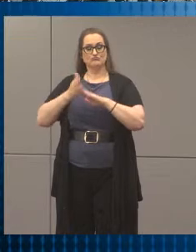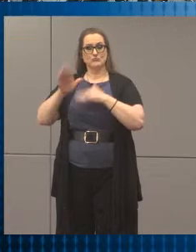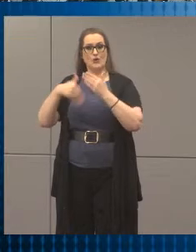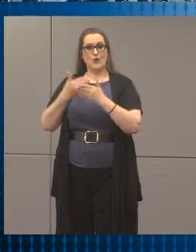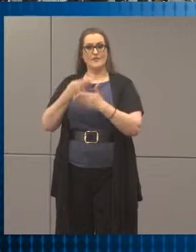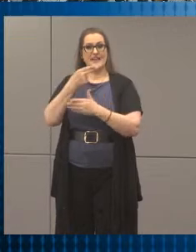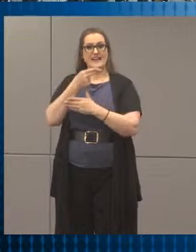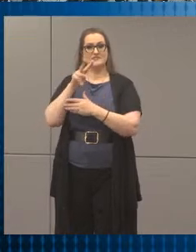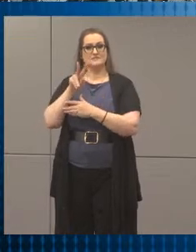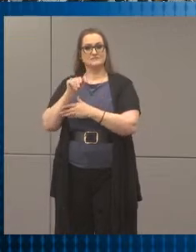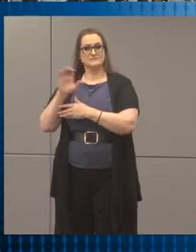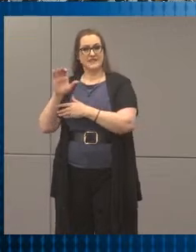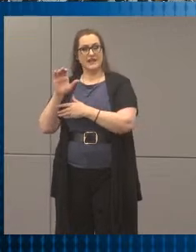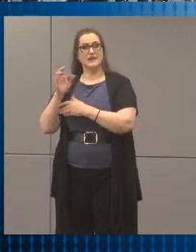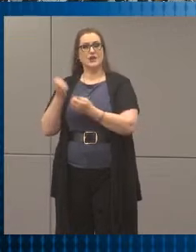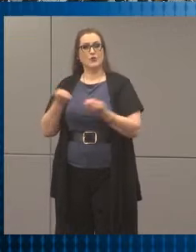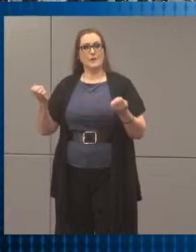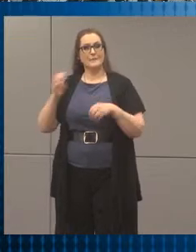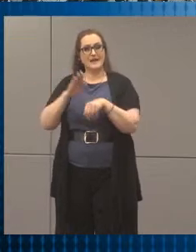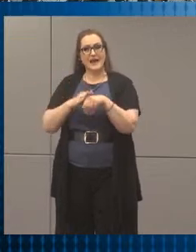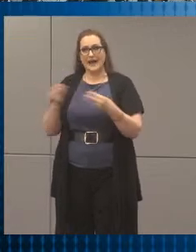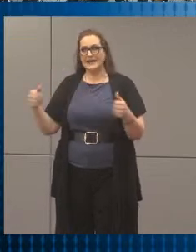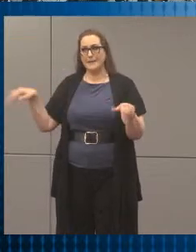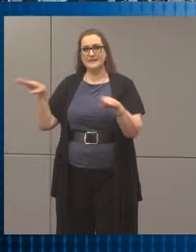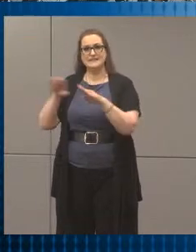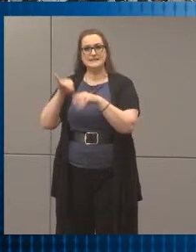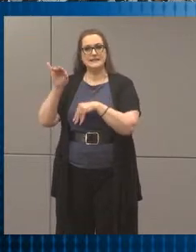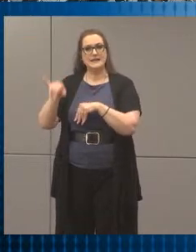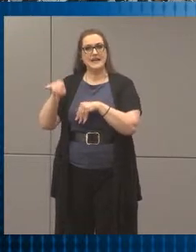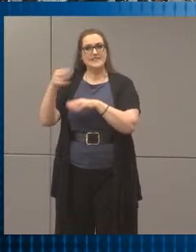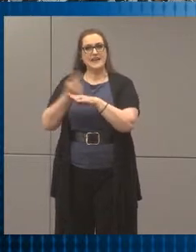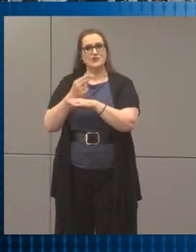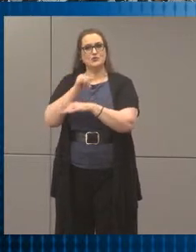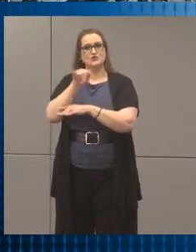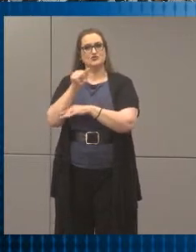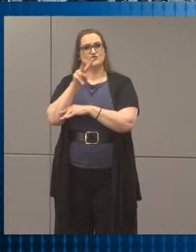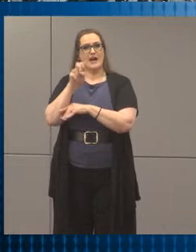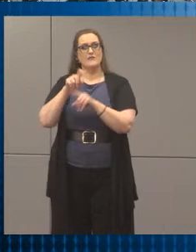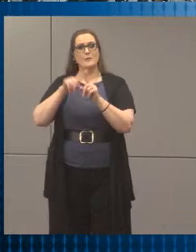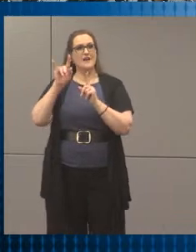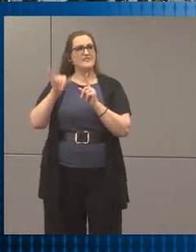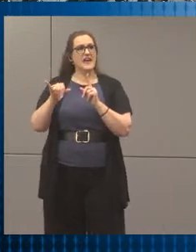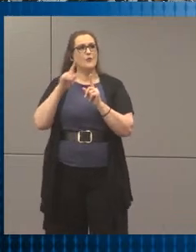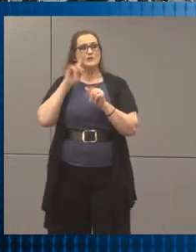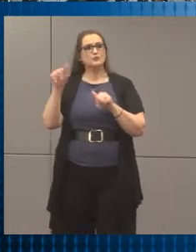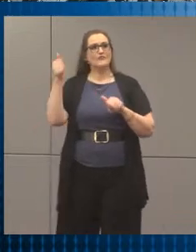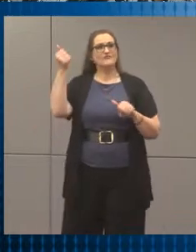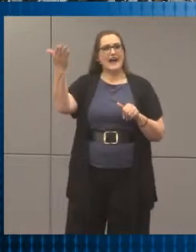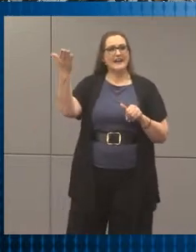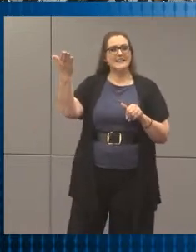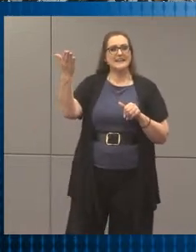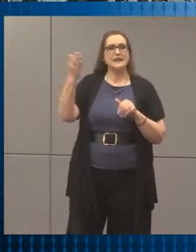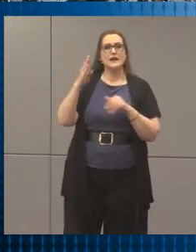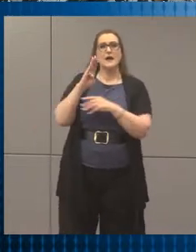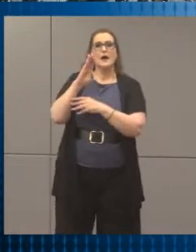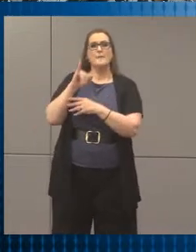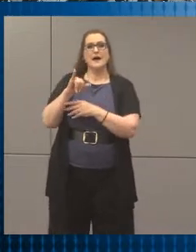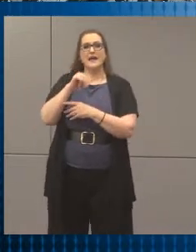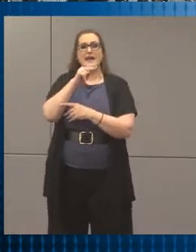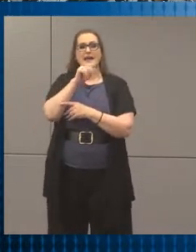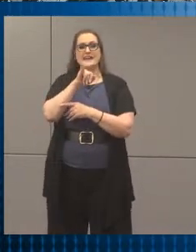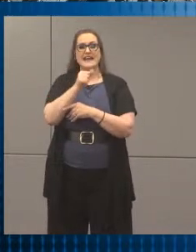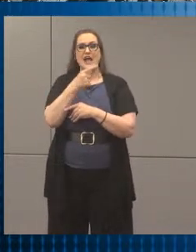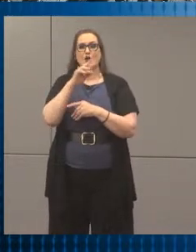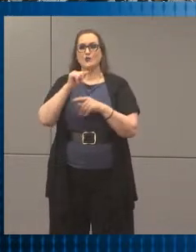and cooling equipment on campus. That uses Java, but that was provided by Niagara, not by